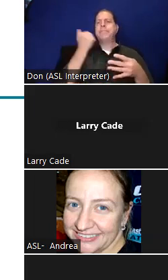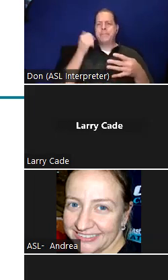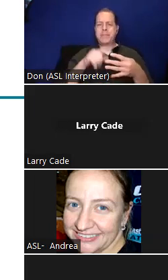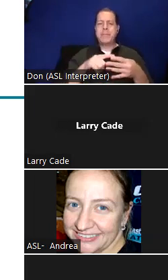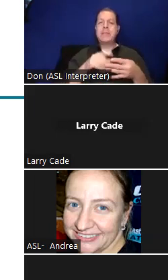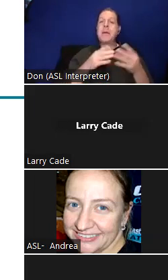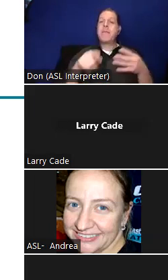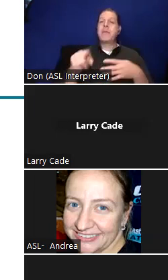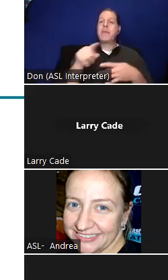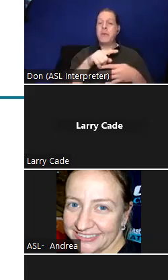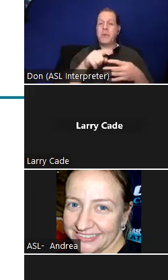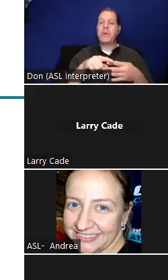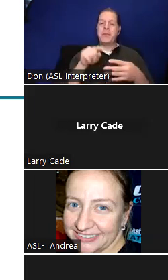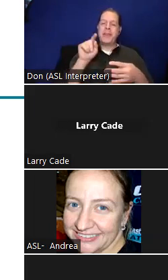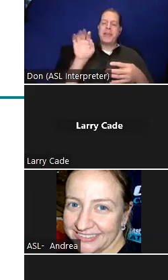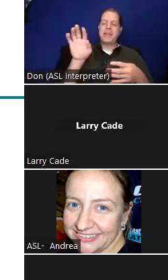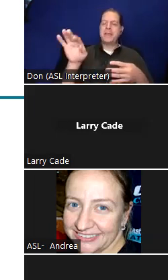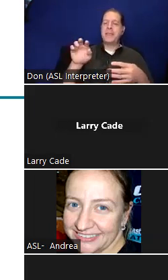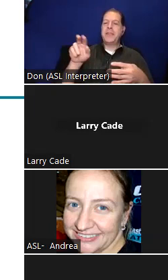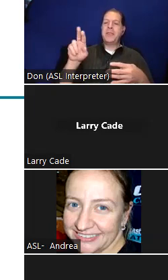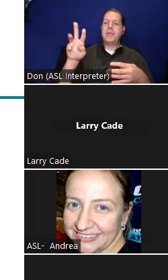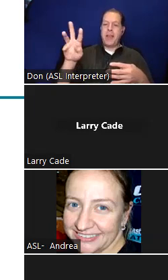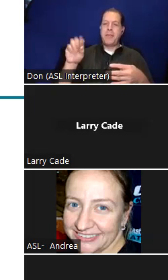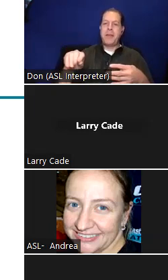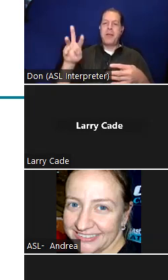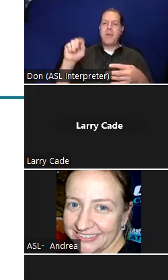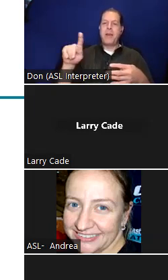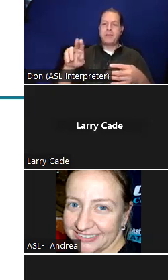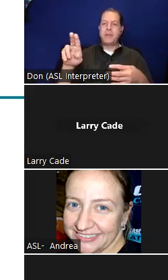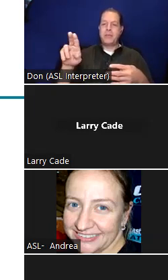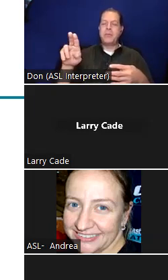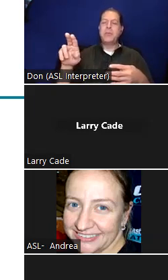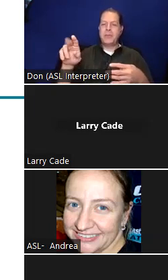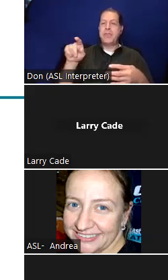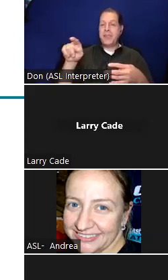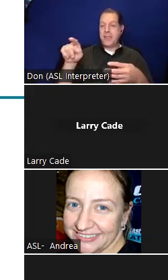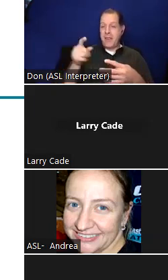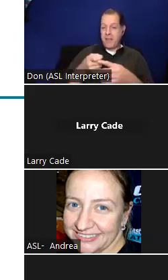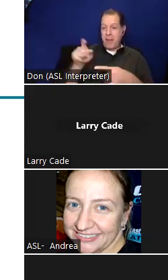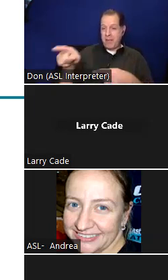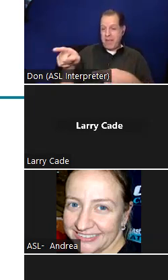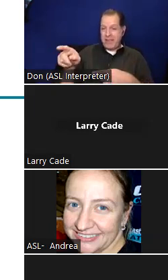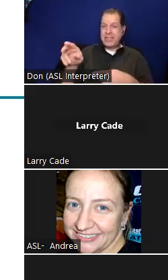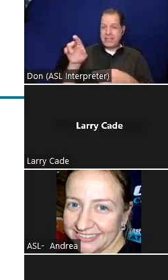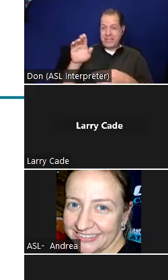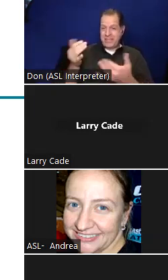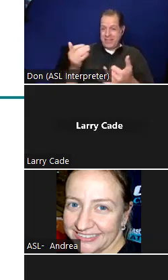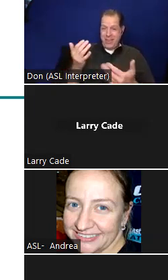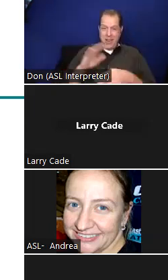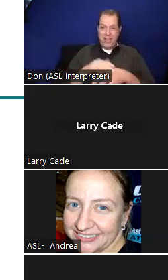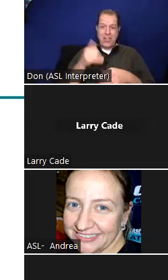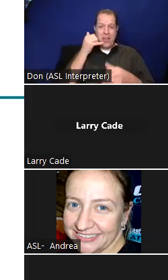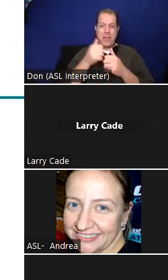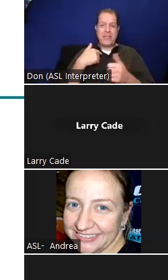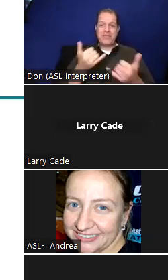of you, namely UW and Wazoo. If any of you guys are from UW or Wazoo on the call today, you know that